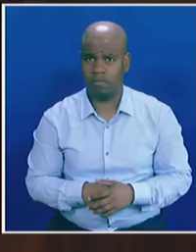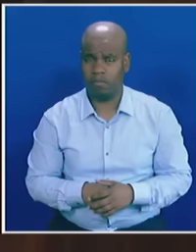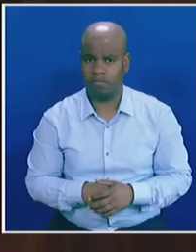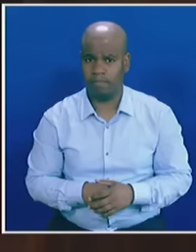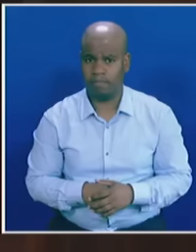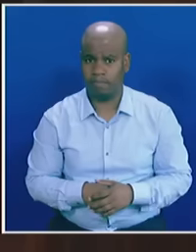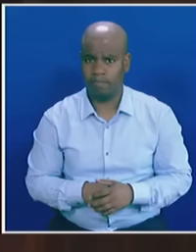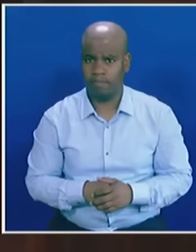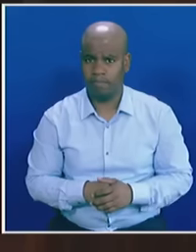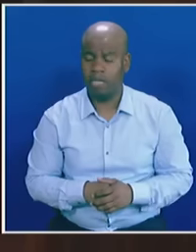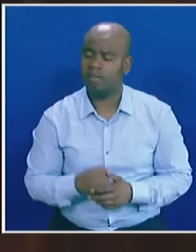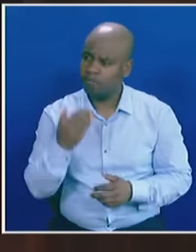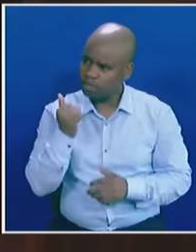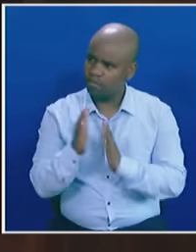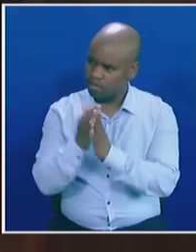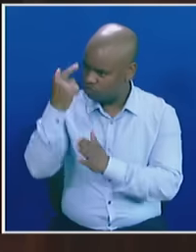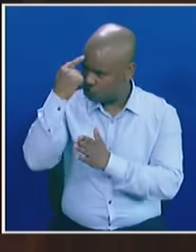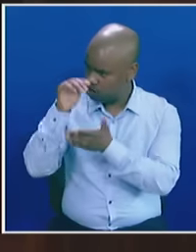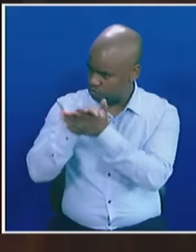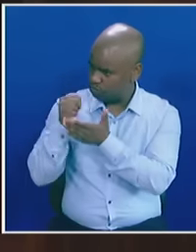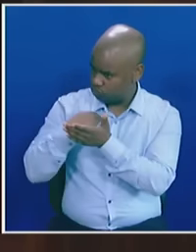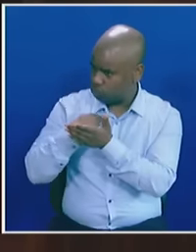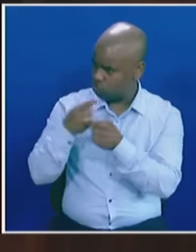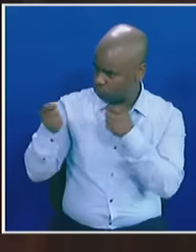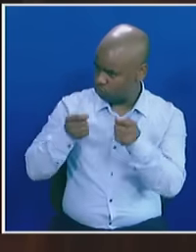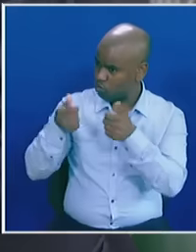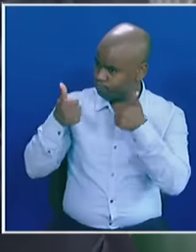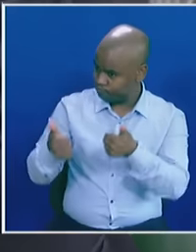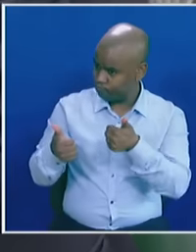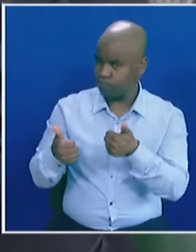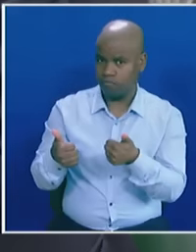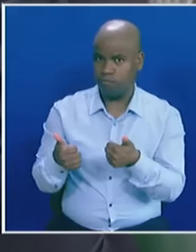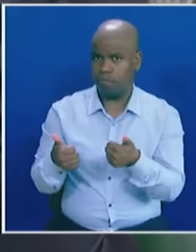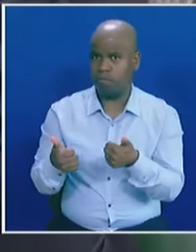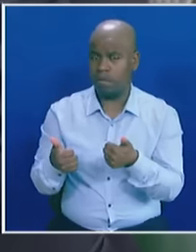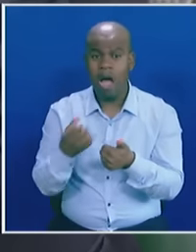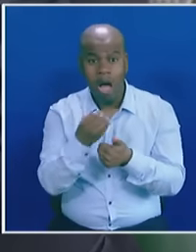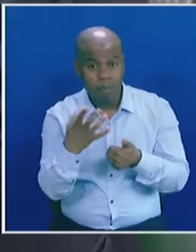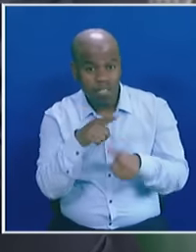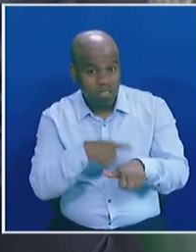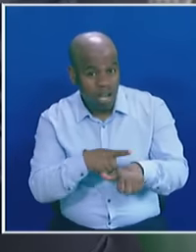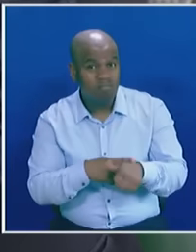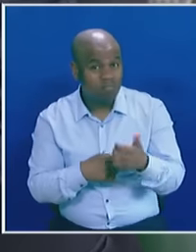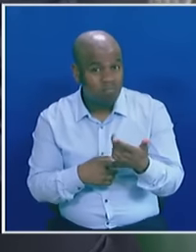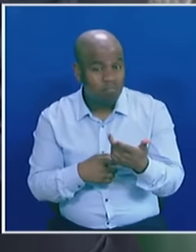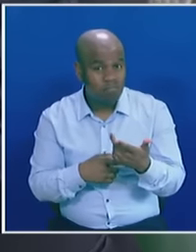Actually, you must trust me in the manner in which I'm guiding this. So how much time has been allocated He's to still the member? within his time limit. How